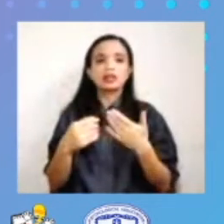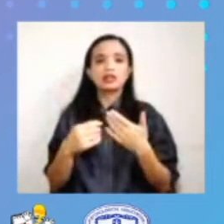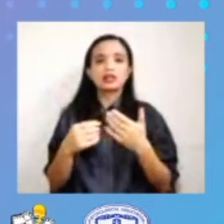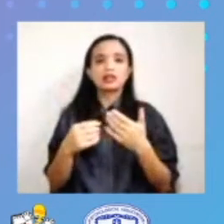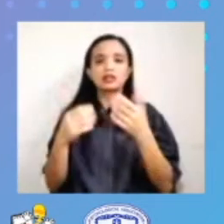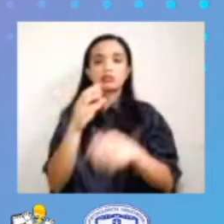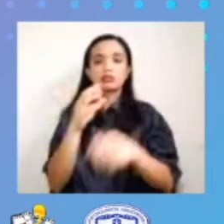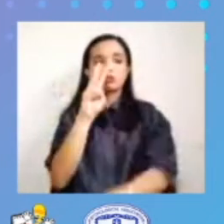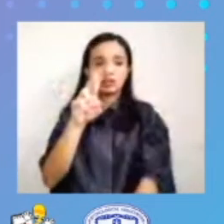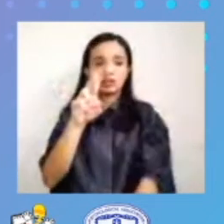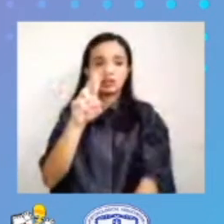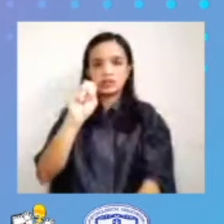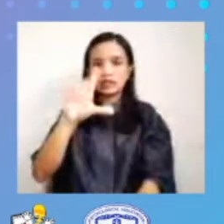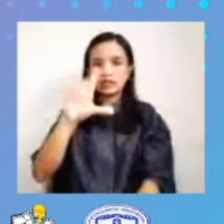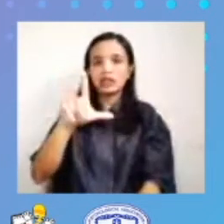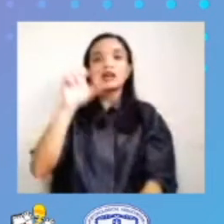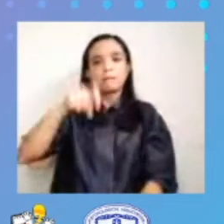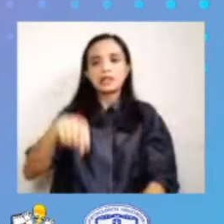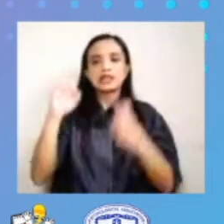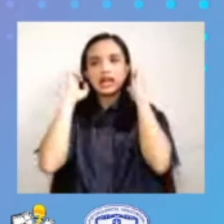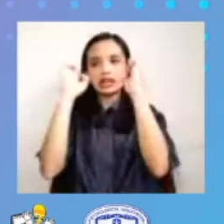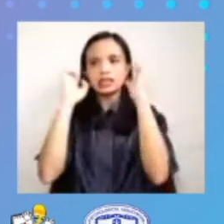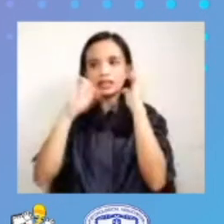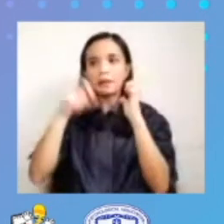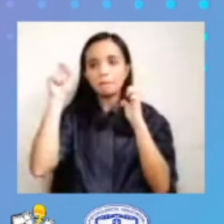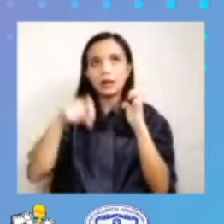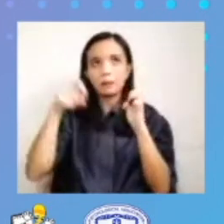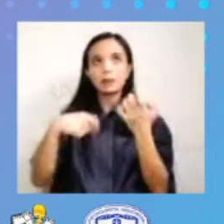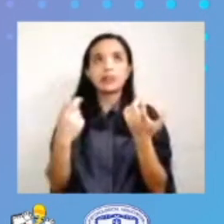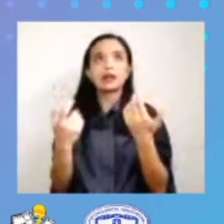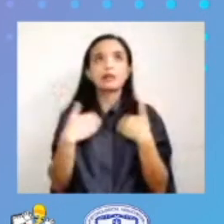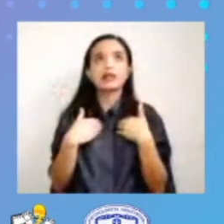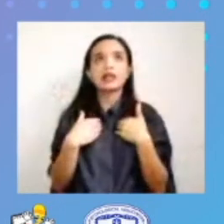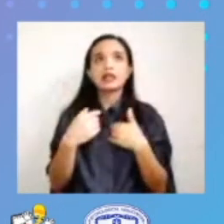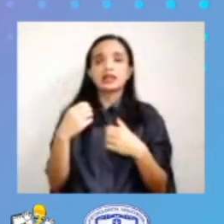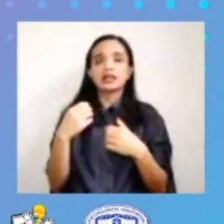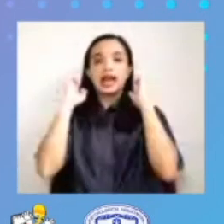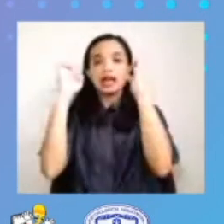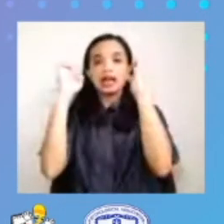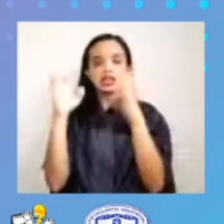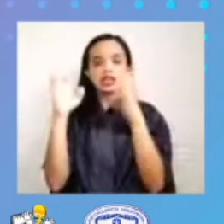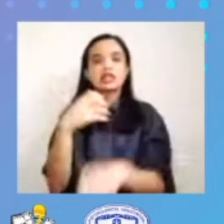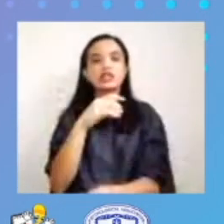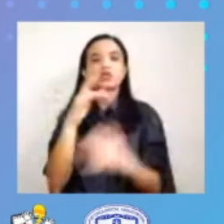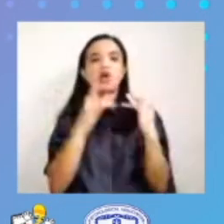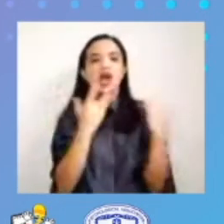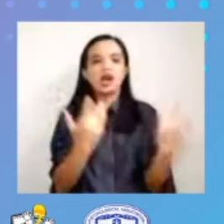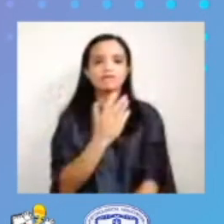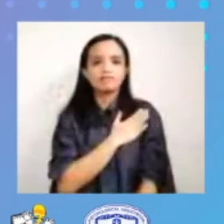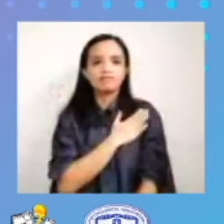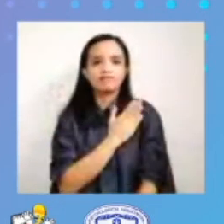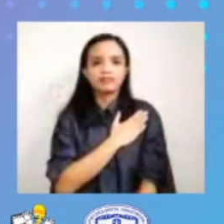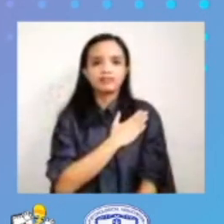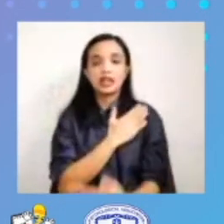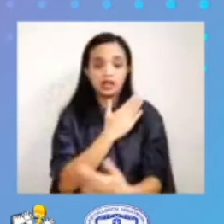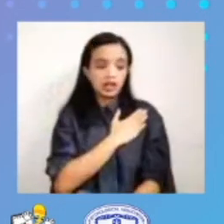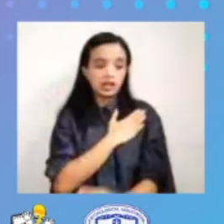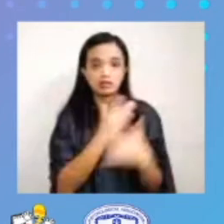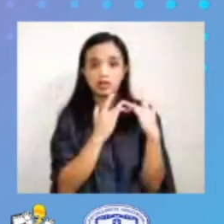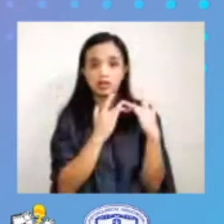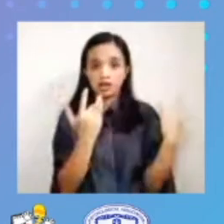your body. You don't have to go at the pace that your instructor is going at. And you can